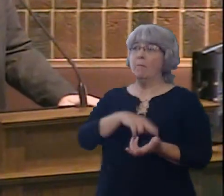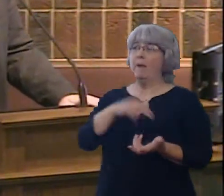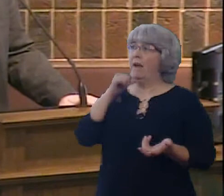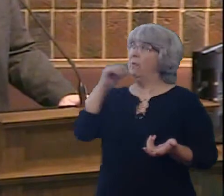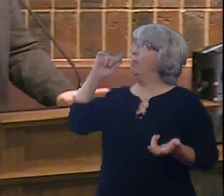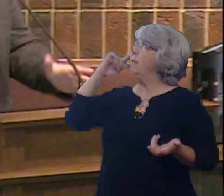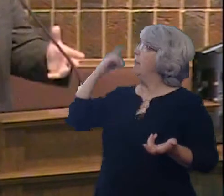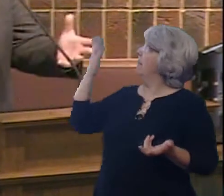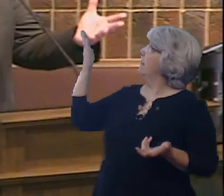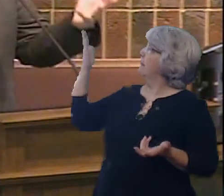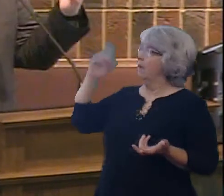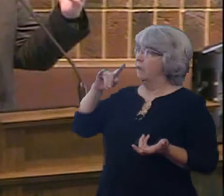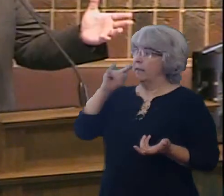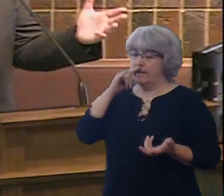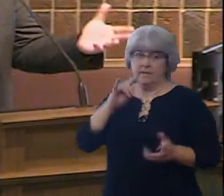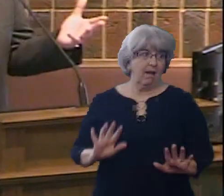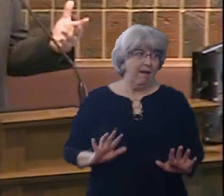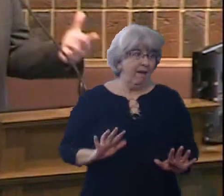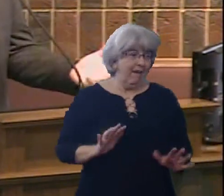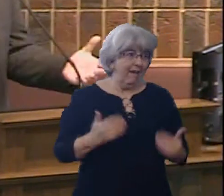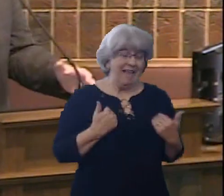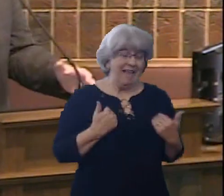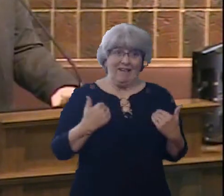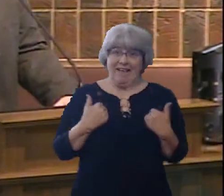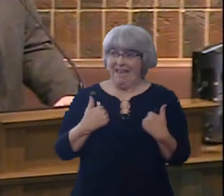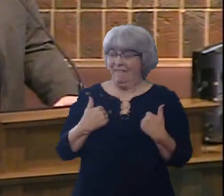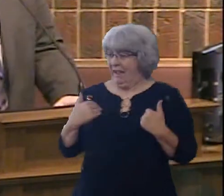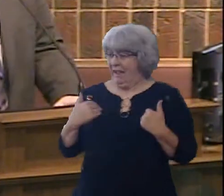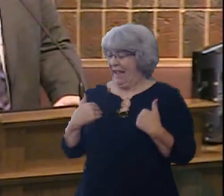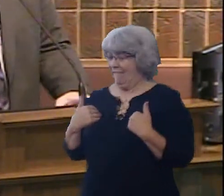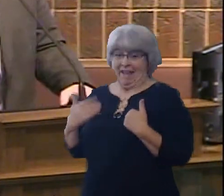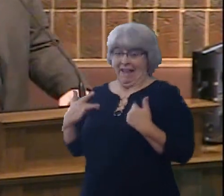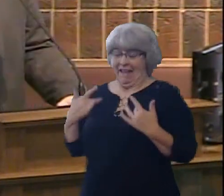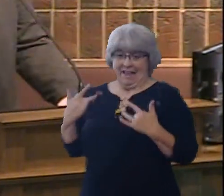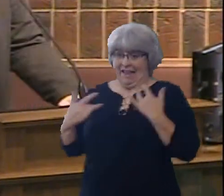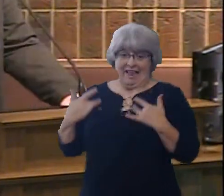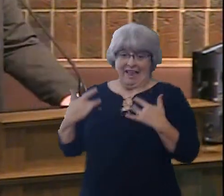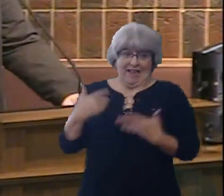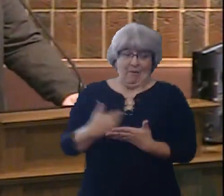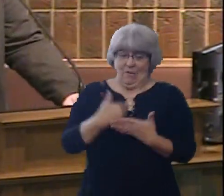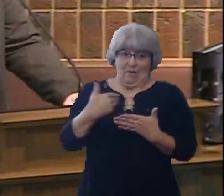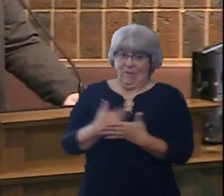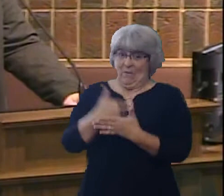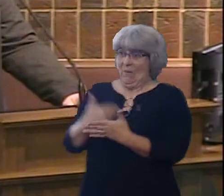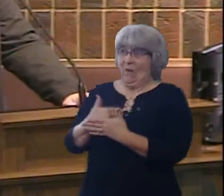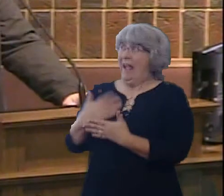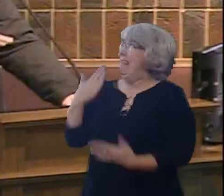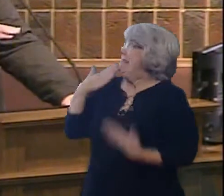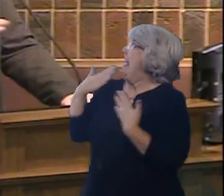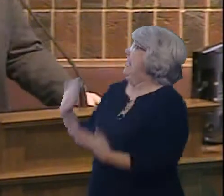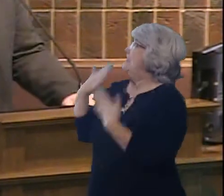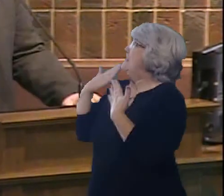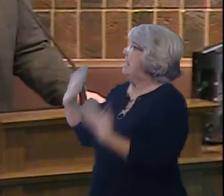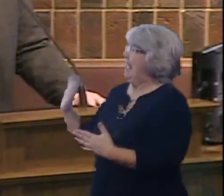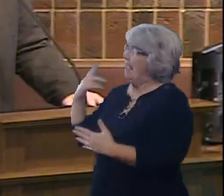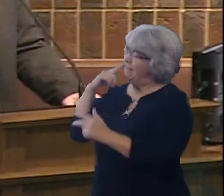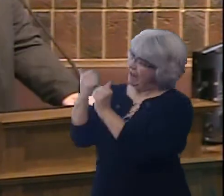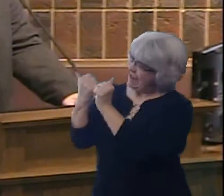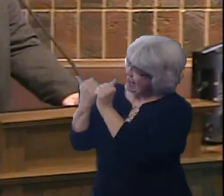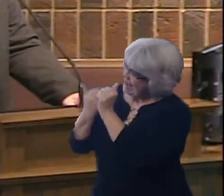about it. But to them, everything's so new and so fresh that they will truly give thanks for